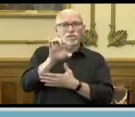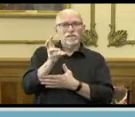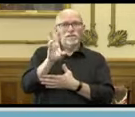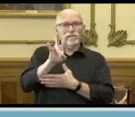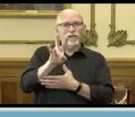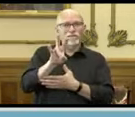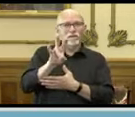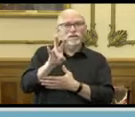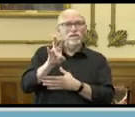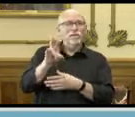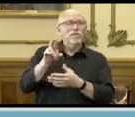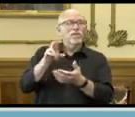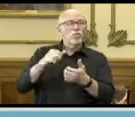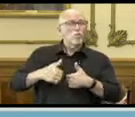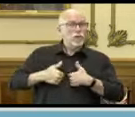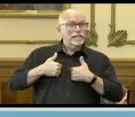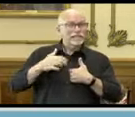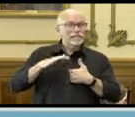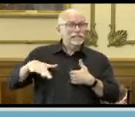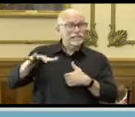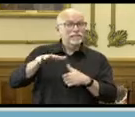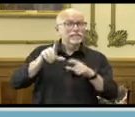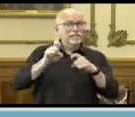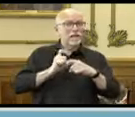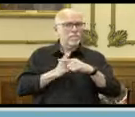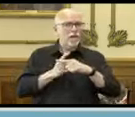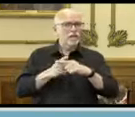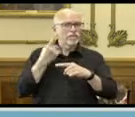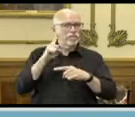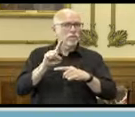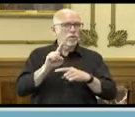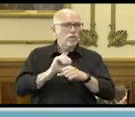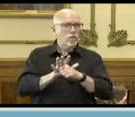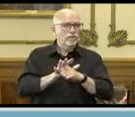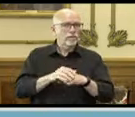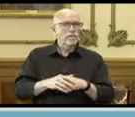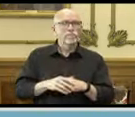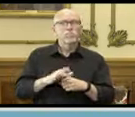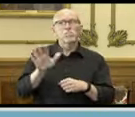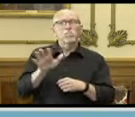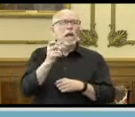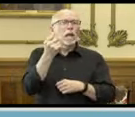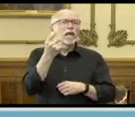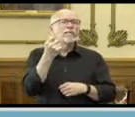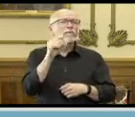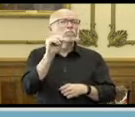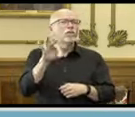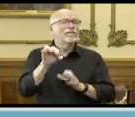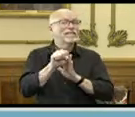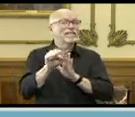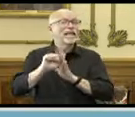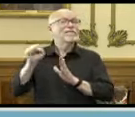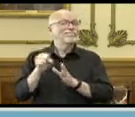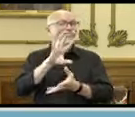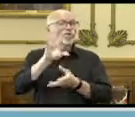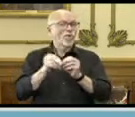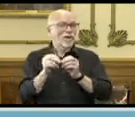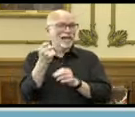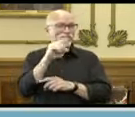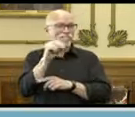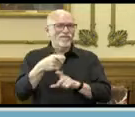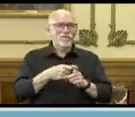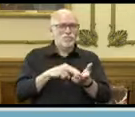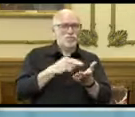5,867 long-term care residents who have tested positive for COVID, or about 11% of the state total. This